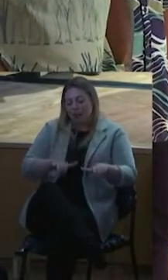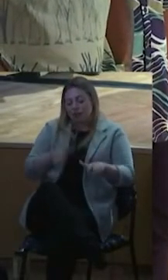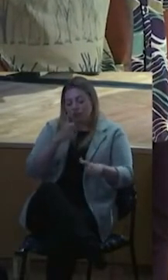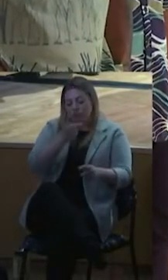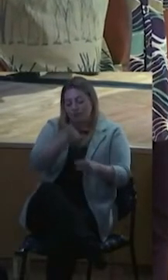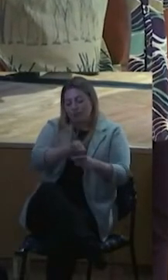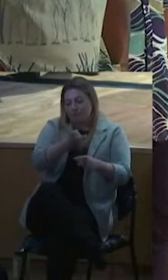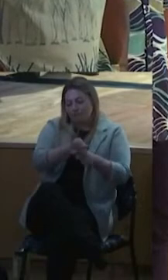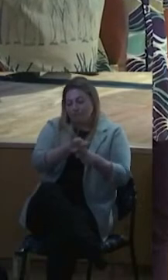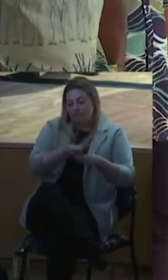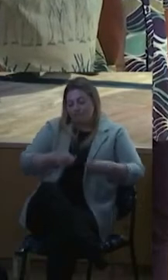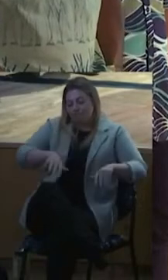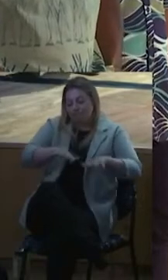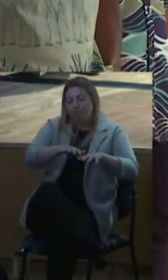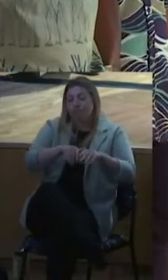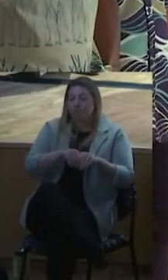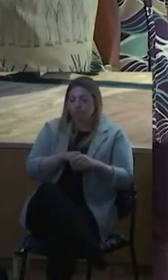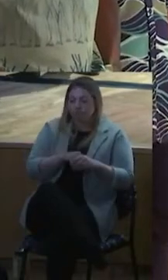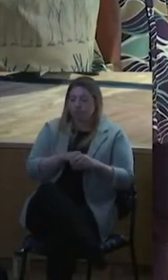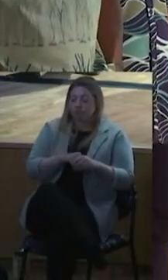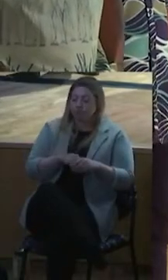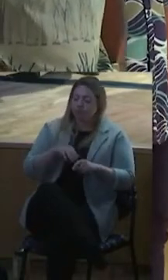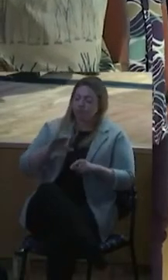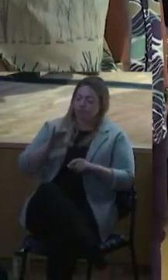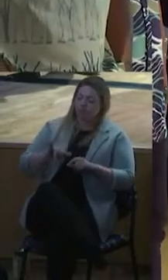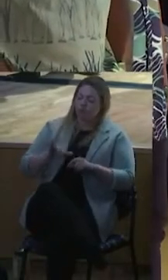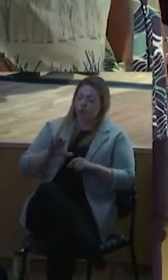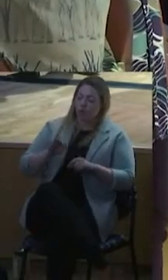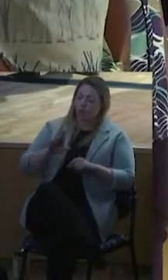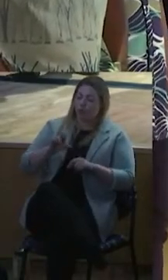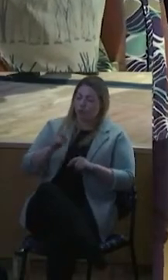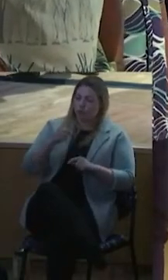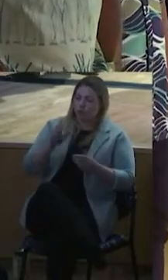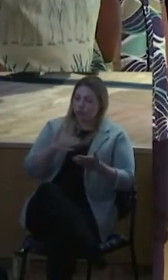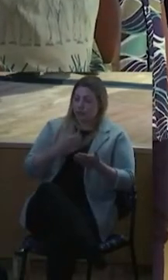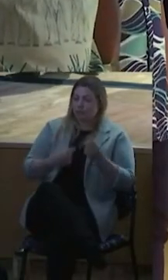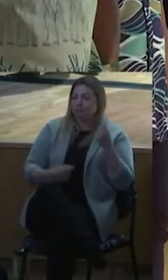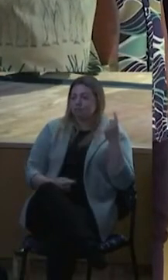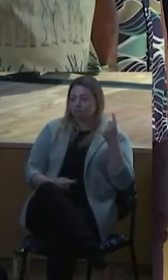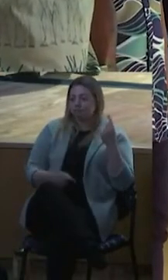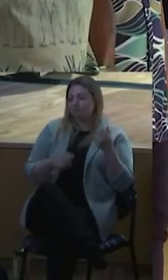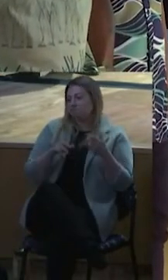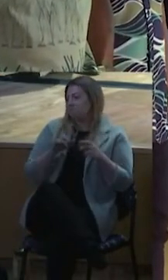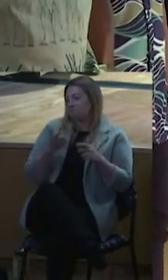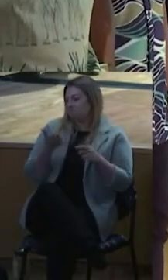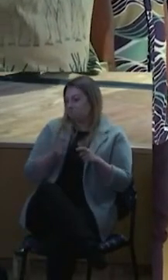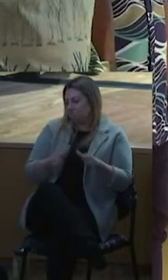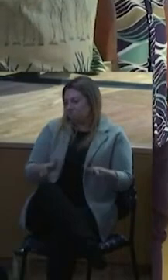place. And the chorus of this song is ua mau ke ea o ka aina I ka pono,